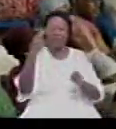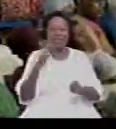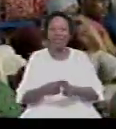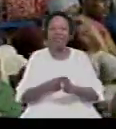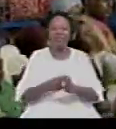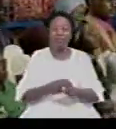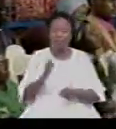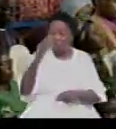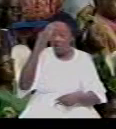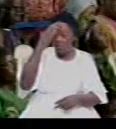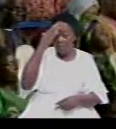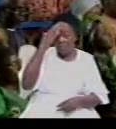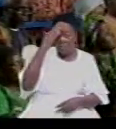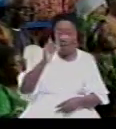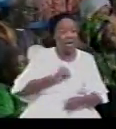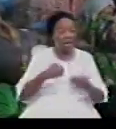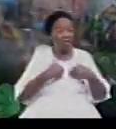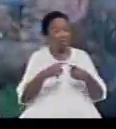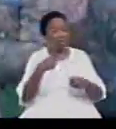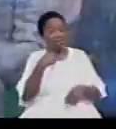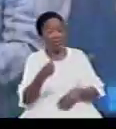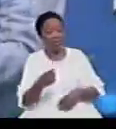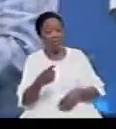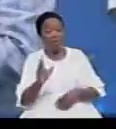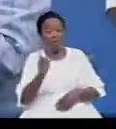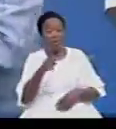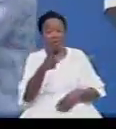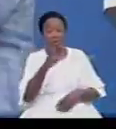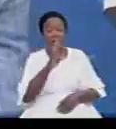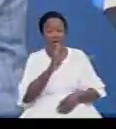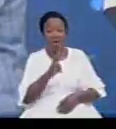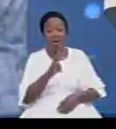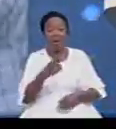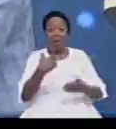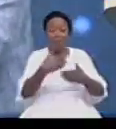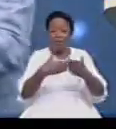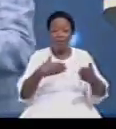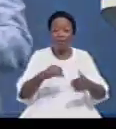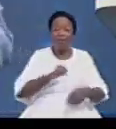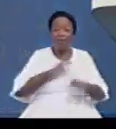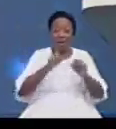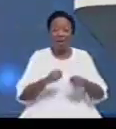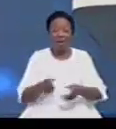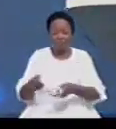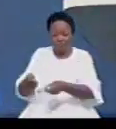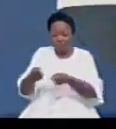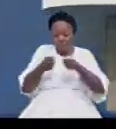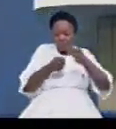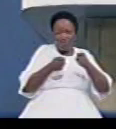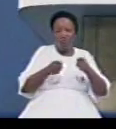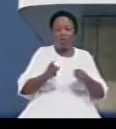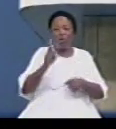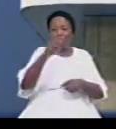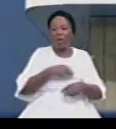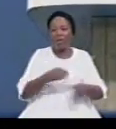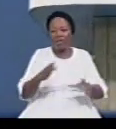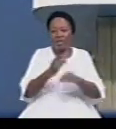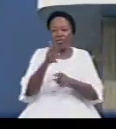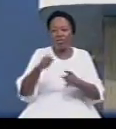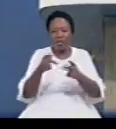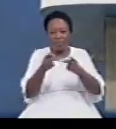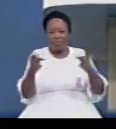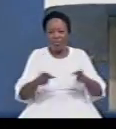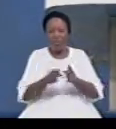You know, I have to tell you where you are before I can pull you up and take you to the place